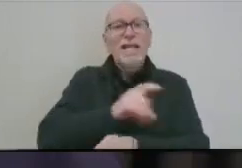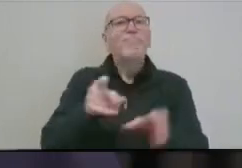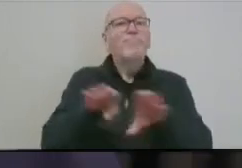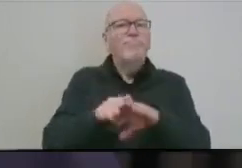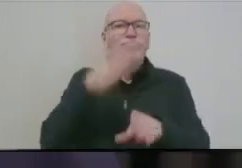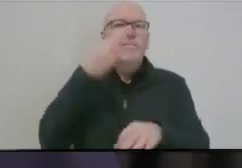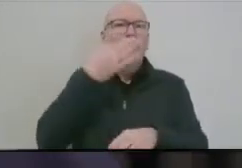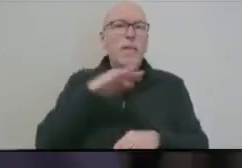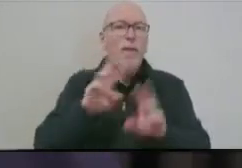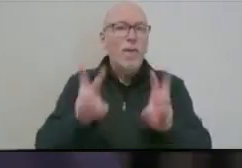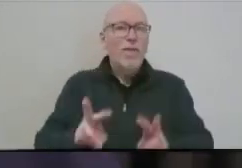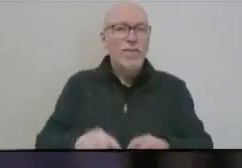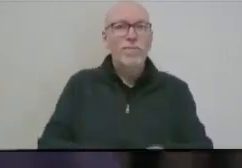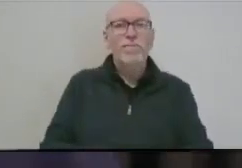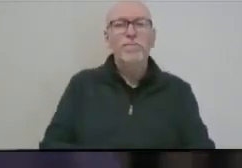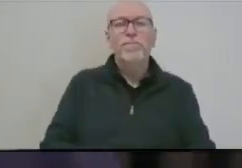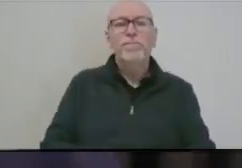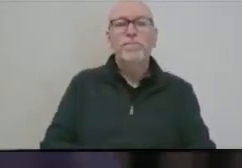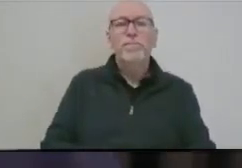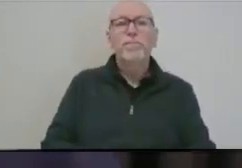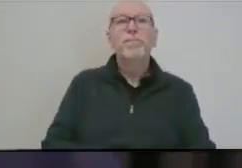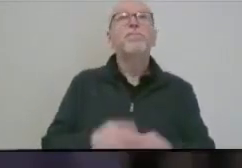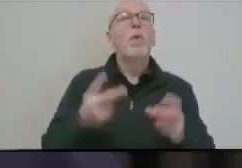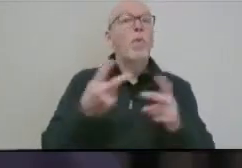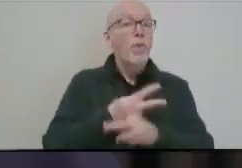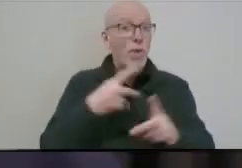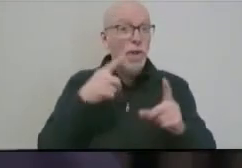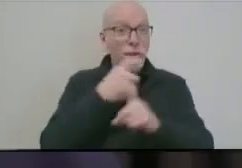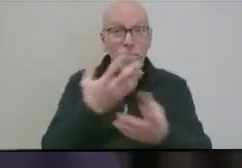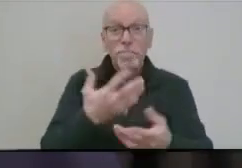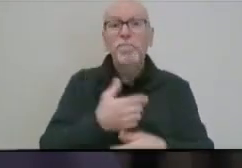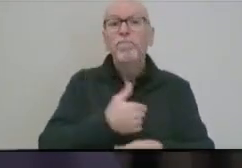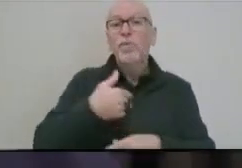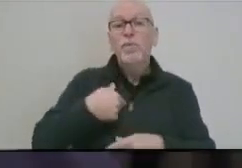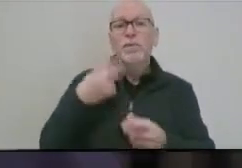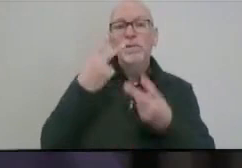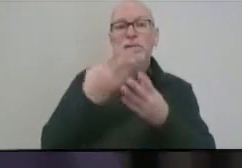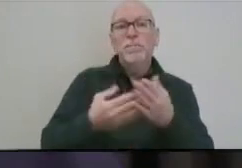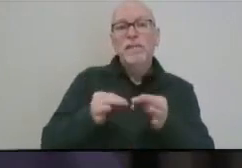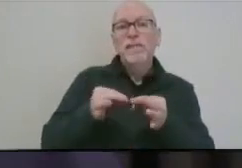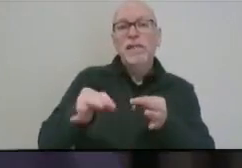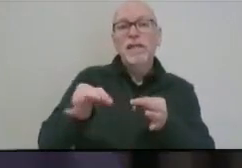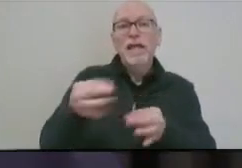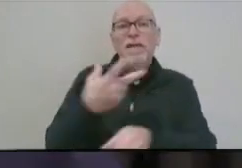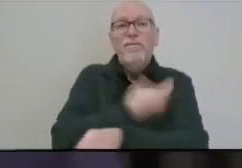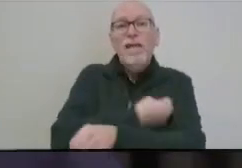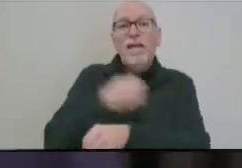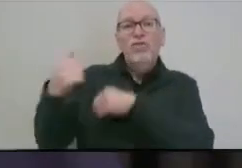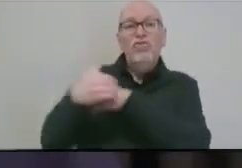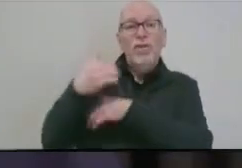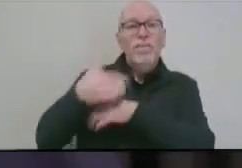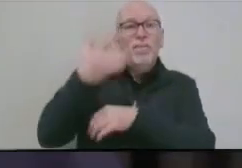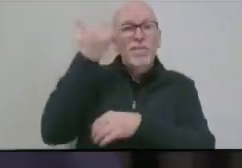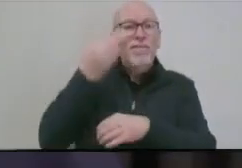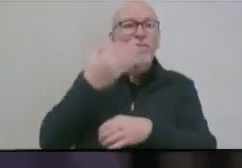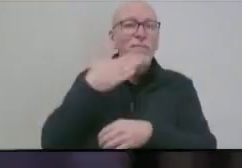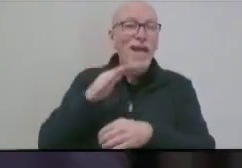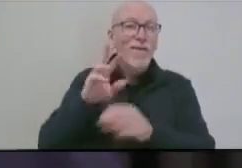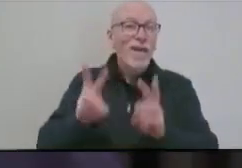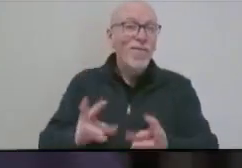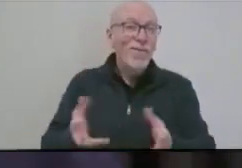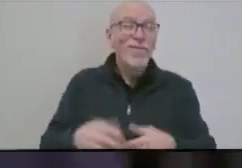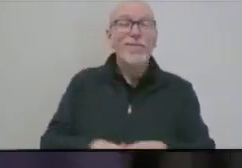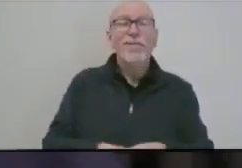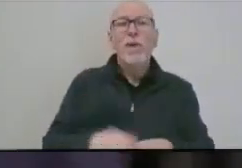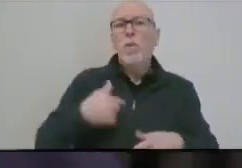weather. To further complicate matters this week, we have experienced delays in vaccine shipments due to the bad weather. We have not